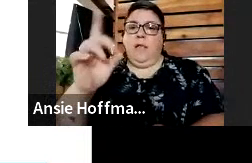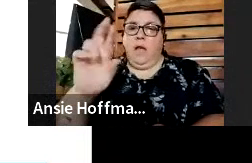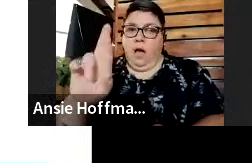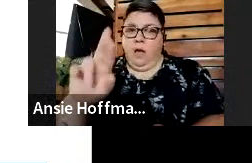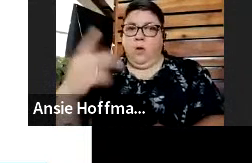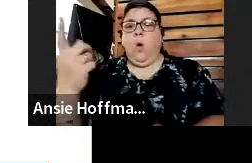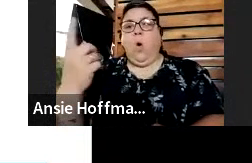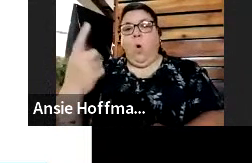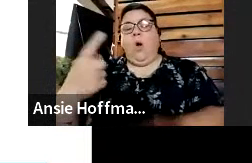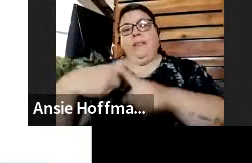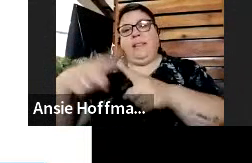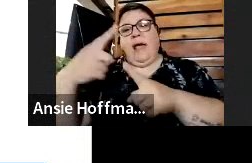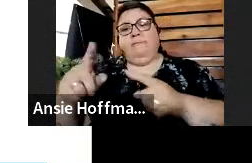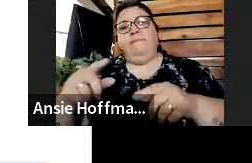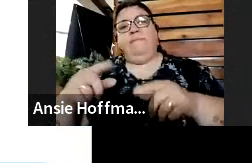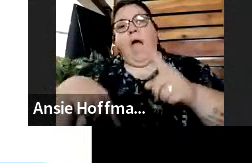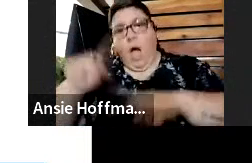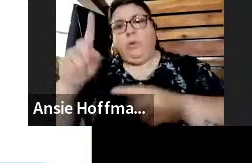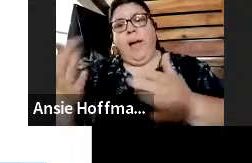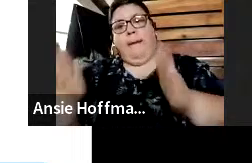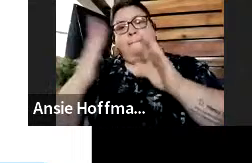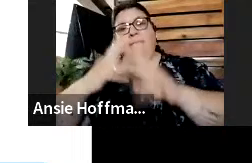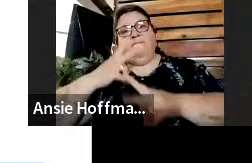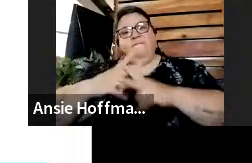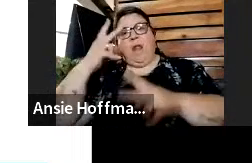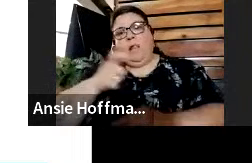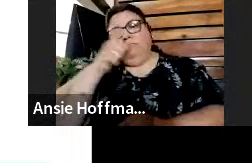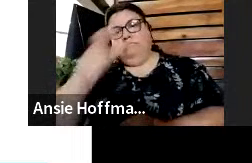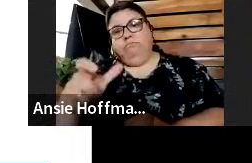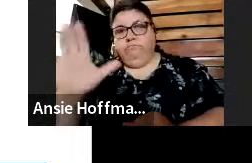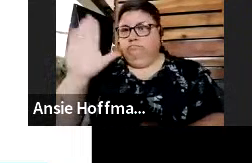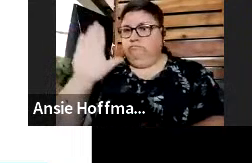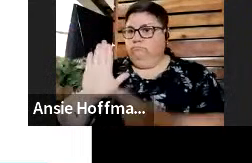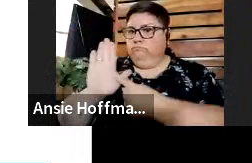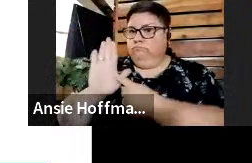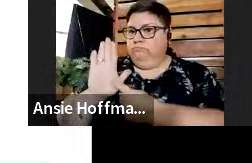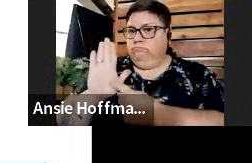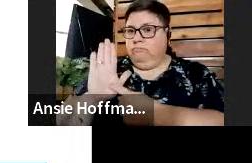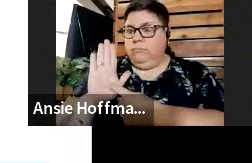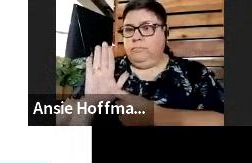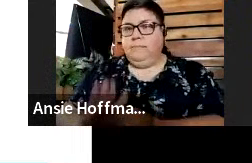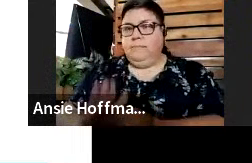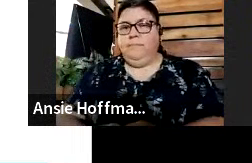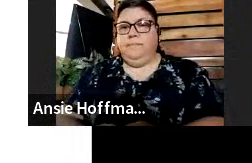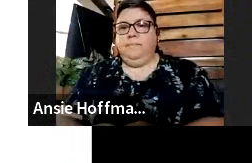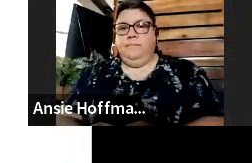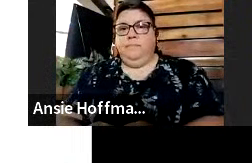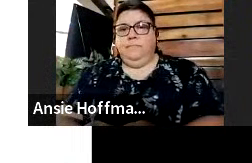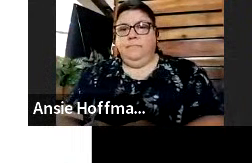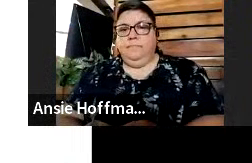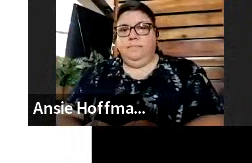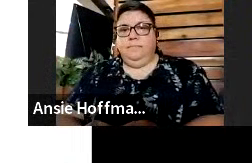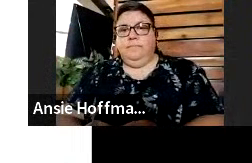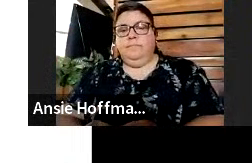outcome to the address stipulated in the outcome.